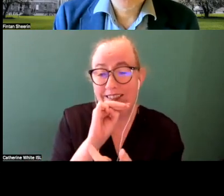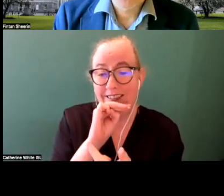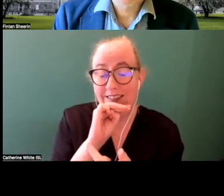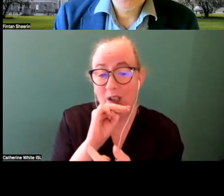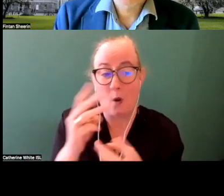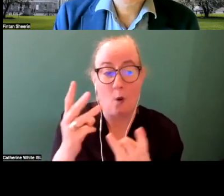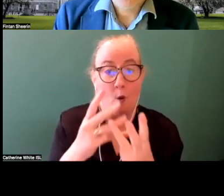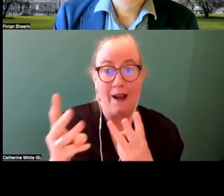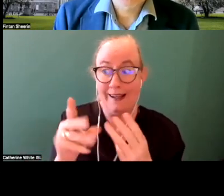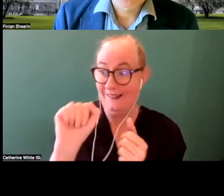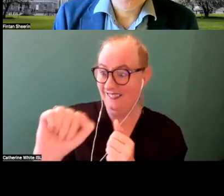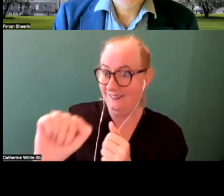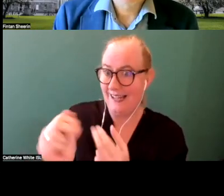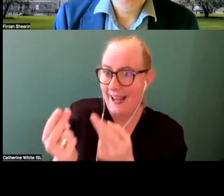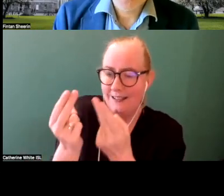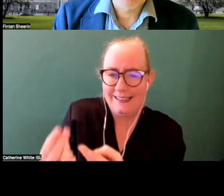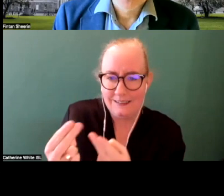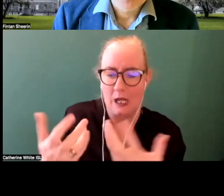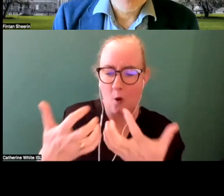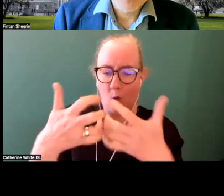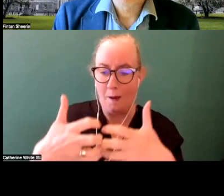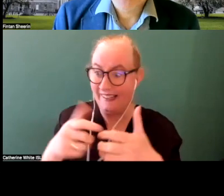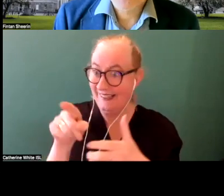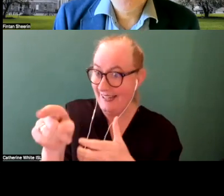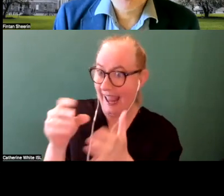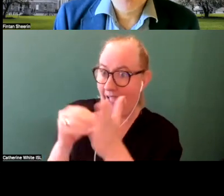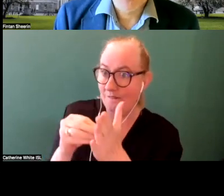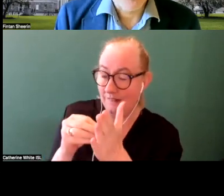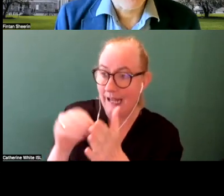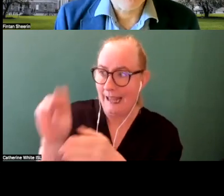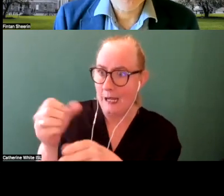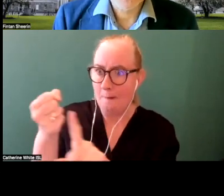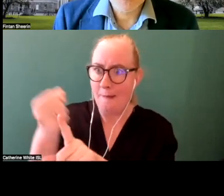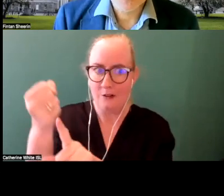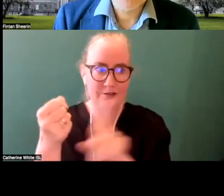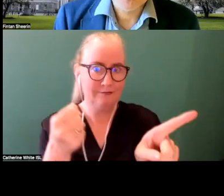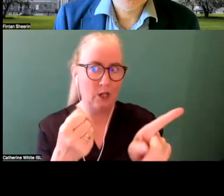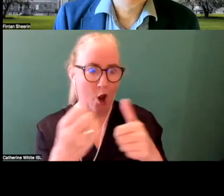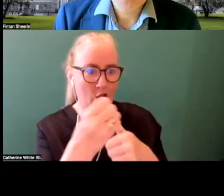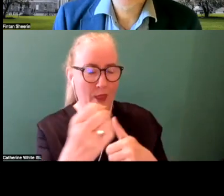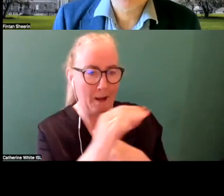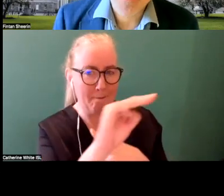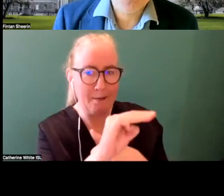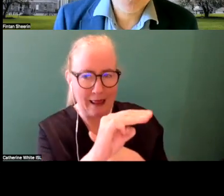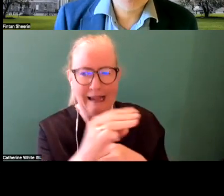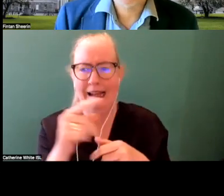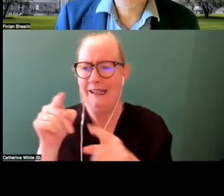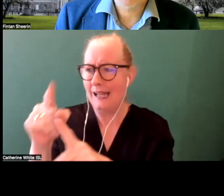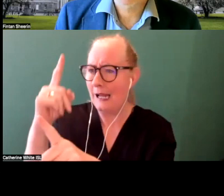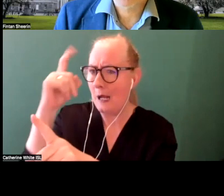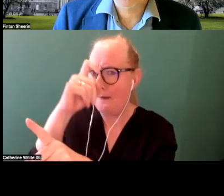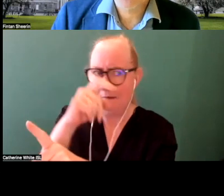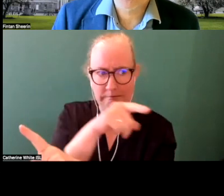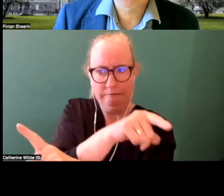when somebody's needs and the equipment they have may impact on other people, or some of the complexity impacts on other people,